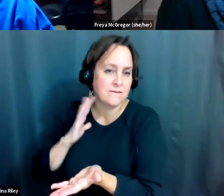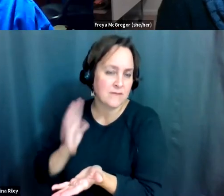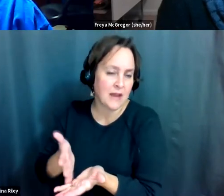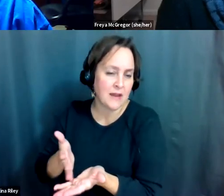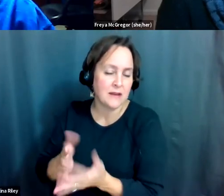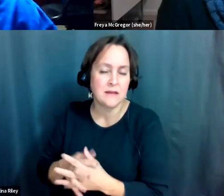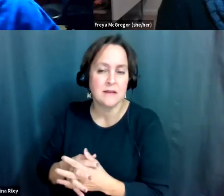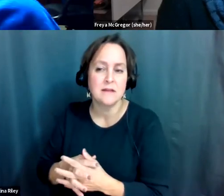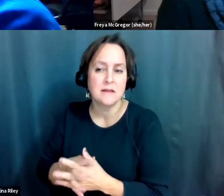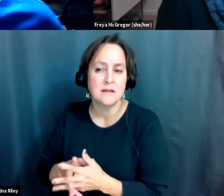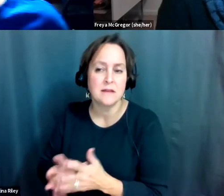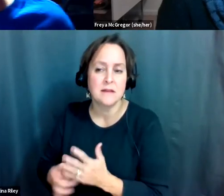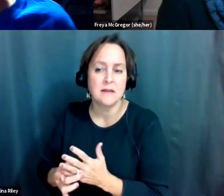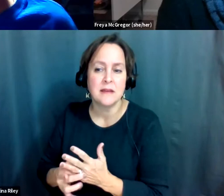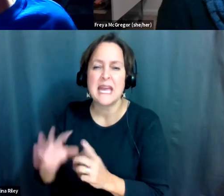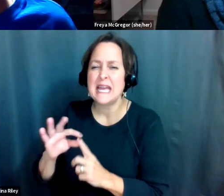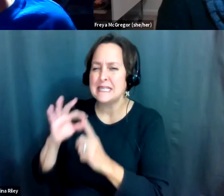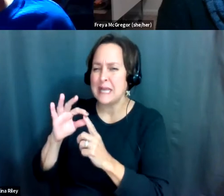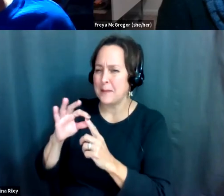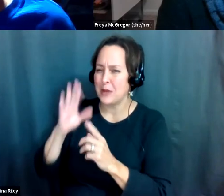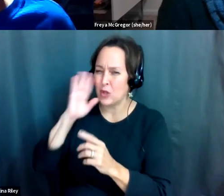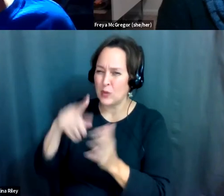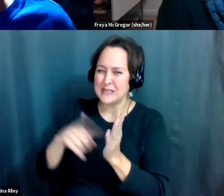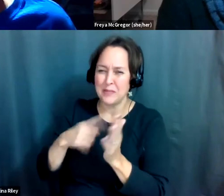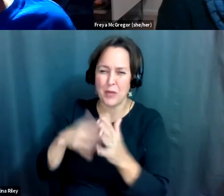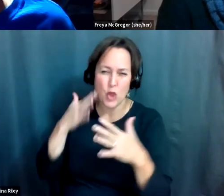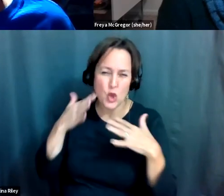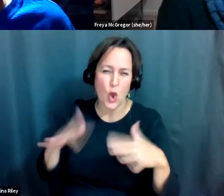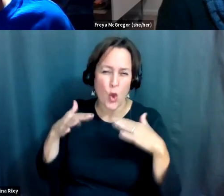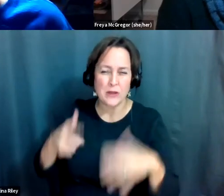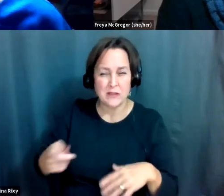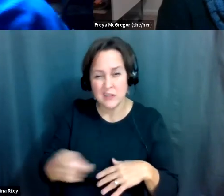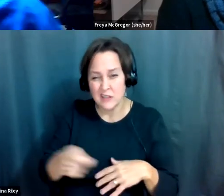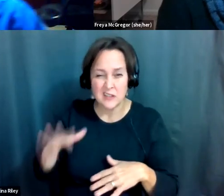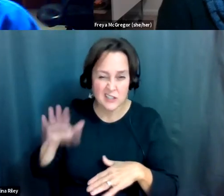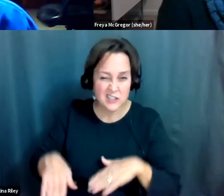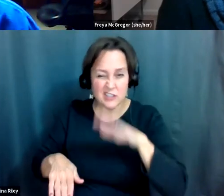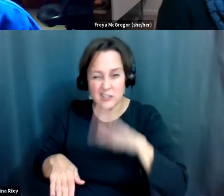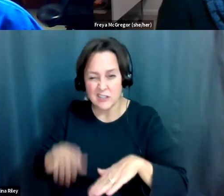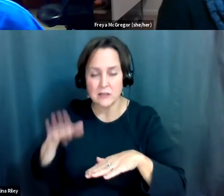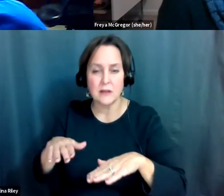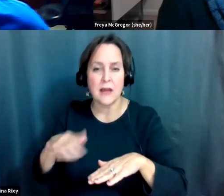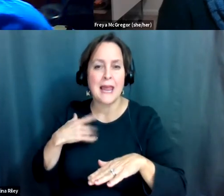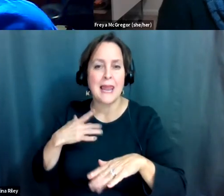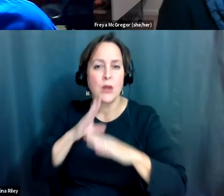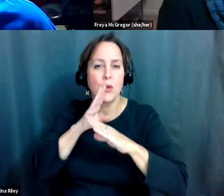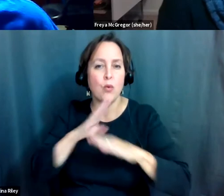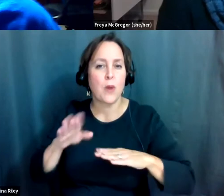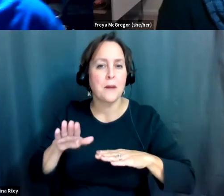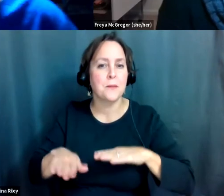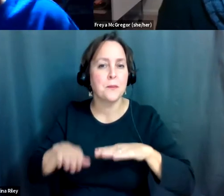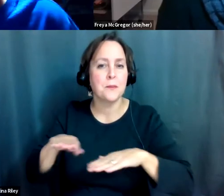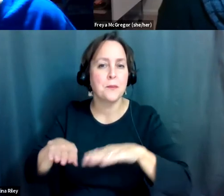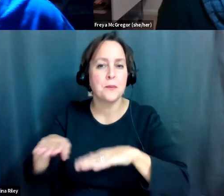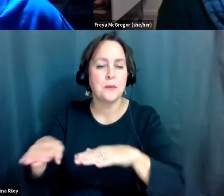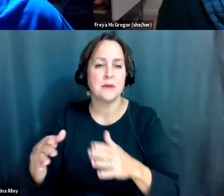Uh, except depending on the type of gravel, sometimes they could be noisy to walk on. And I kind of like quiet things. Uh, I don't like